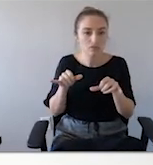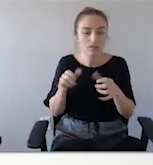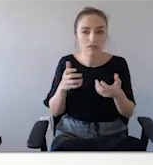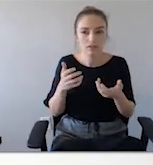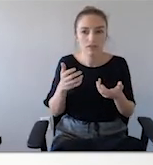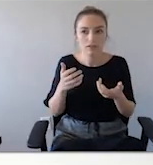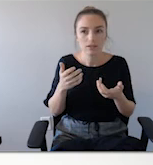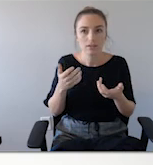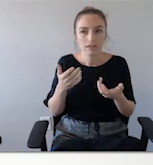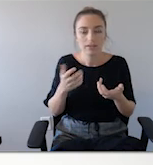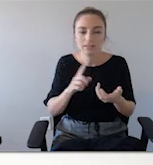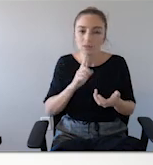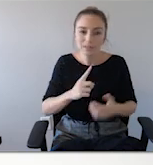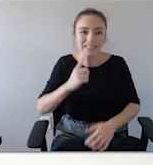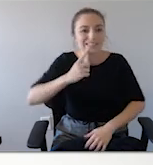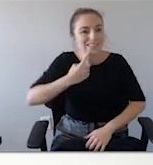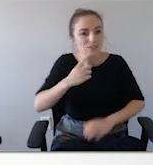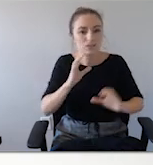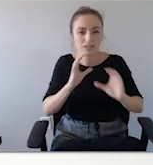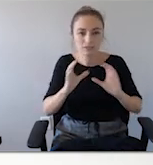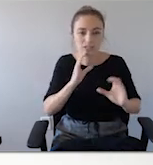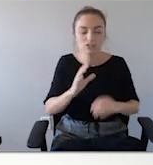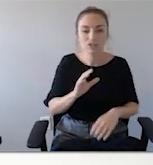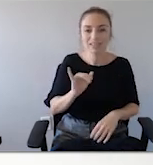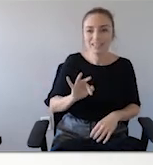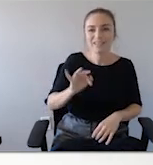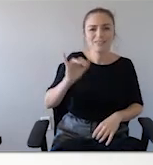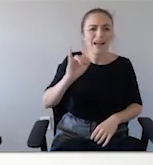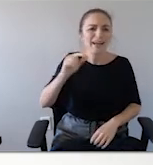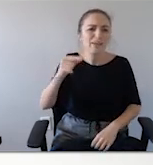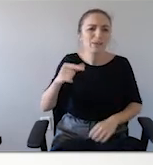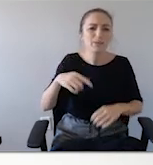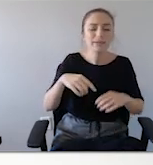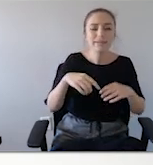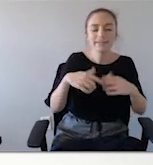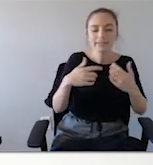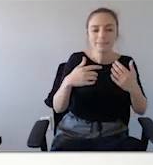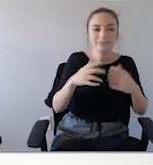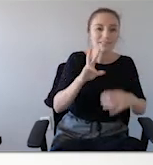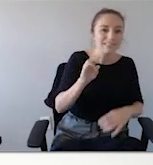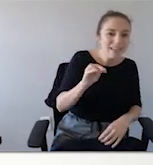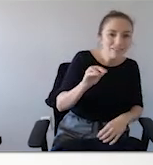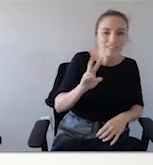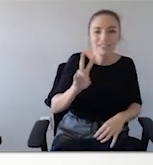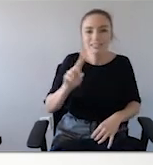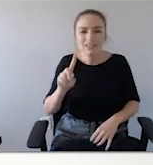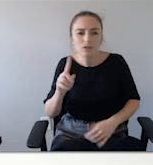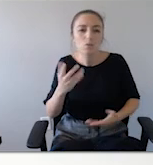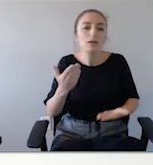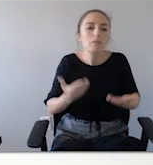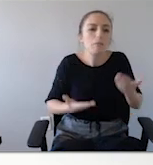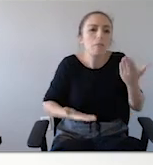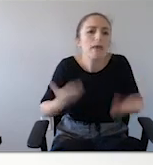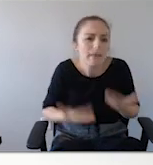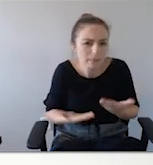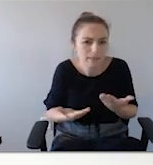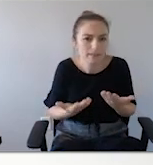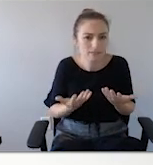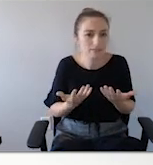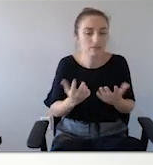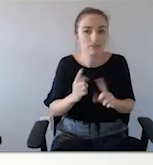needs to be a lot more serious. Because one of the questions is does the student have an intellectual impairment? But